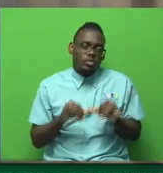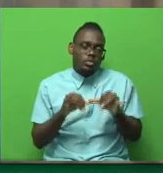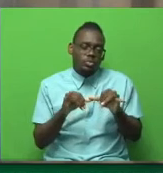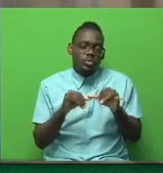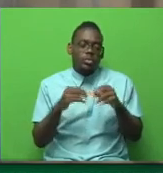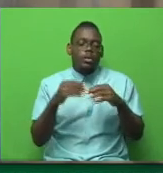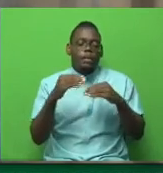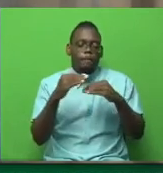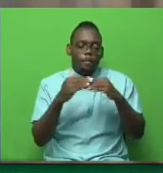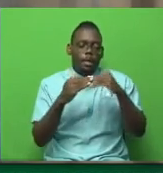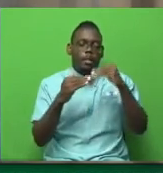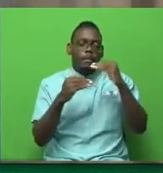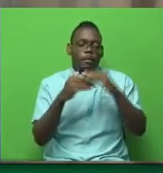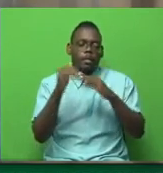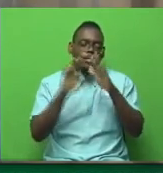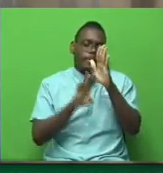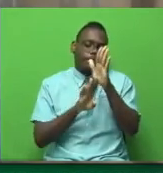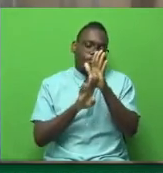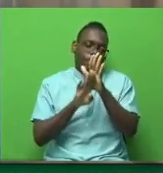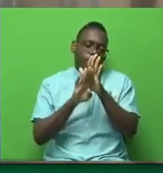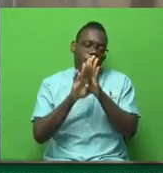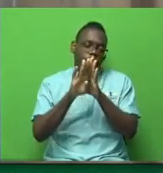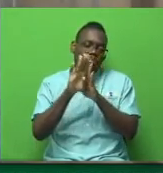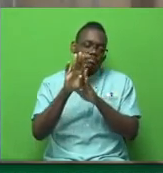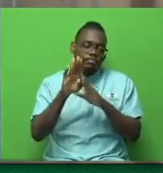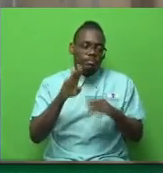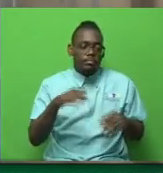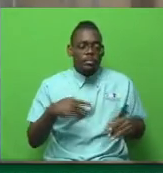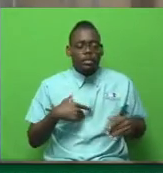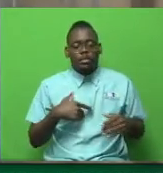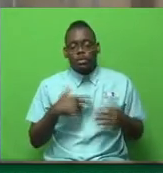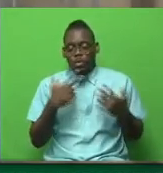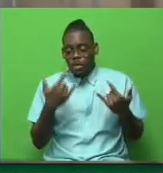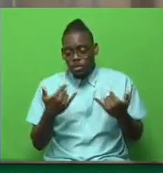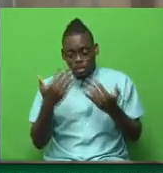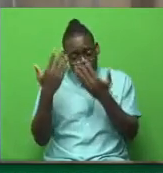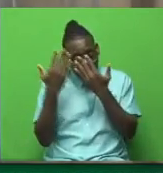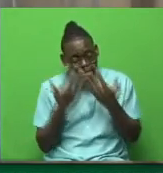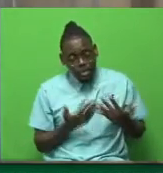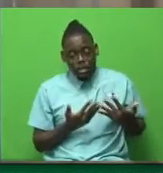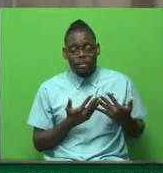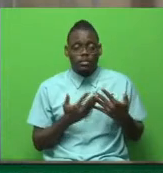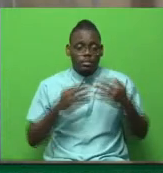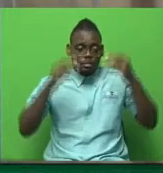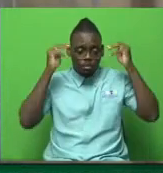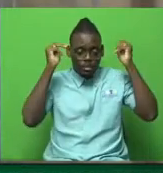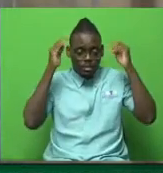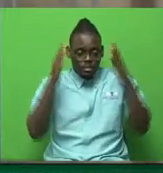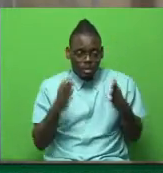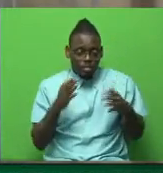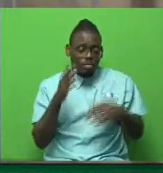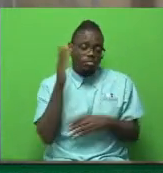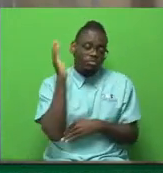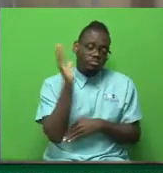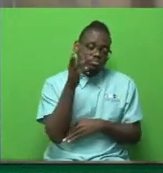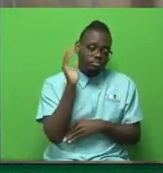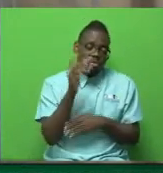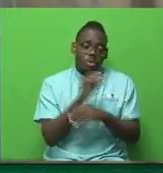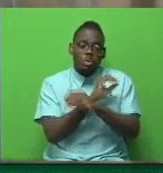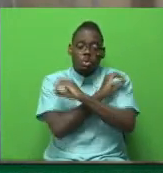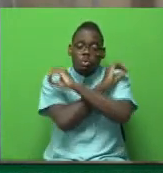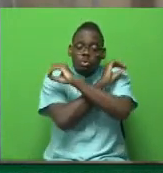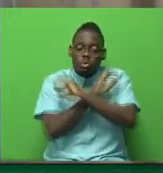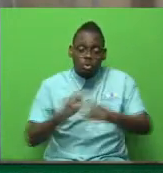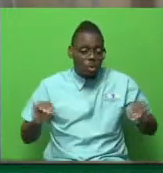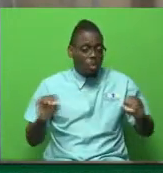sources sadly as we have seen from The Minister's presentation there is no strategy no plan and